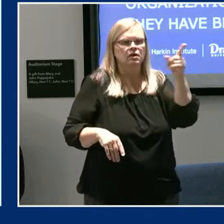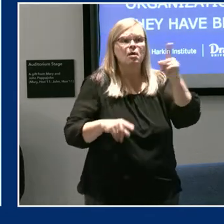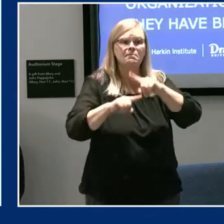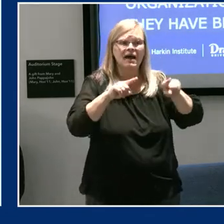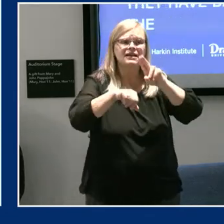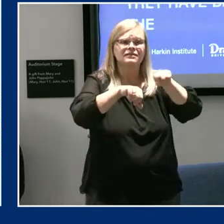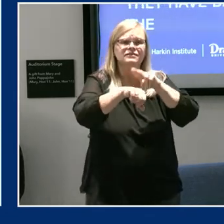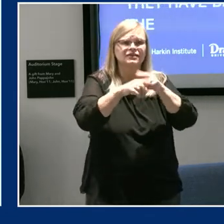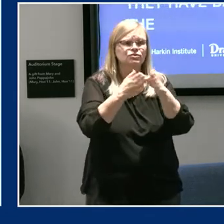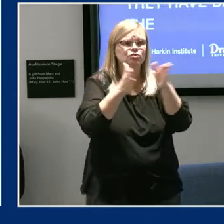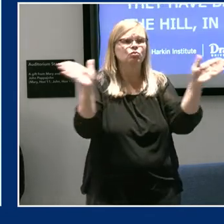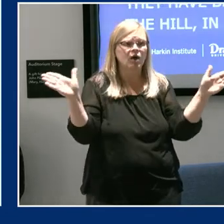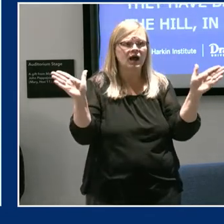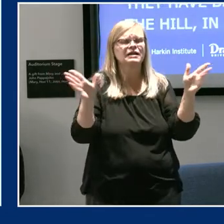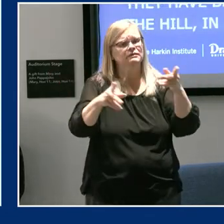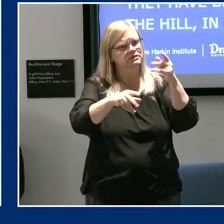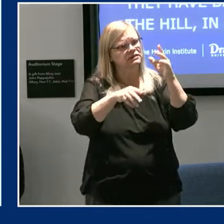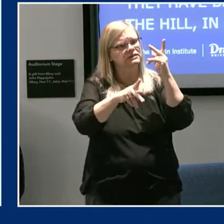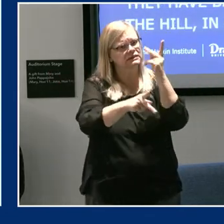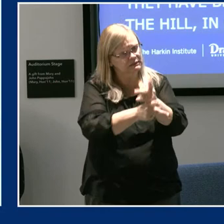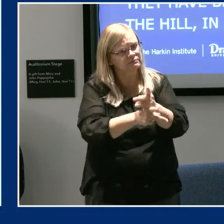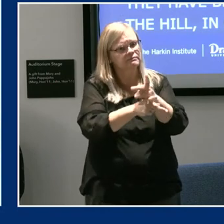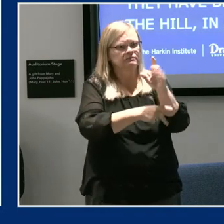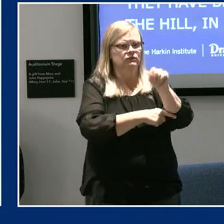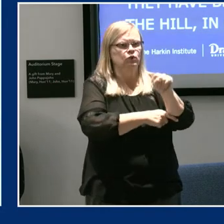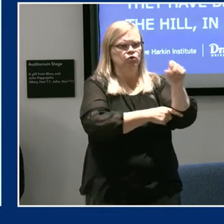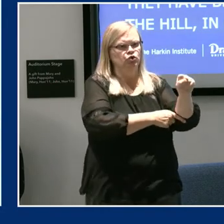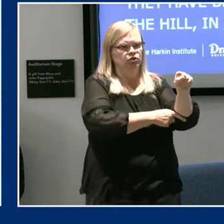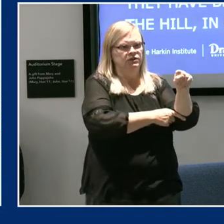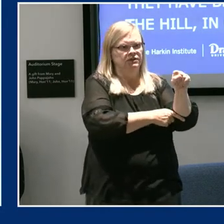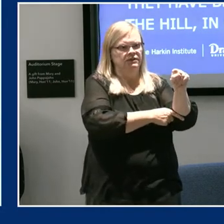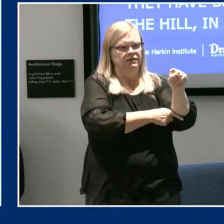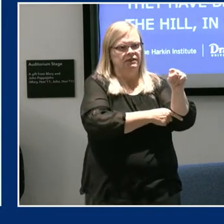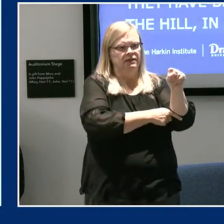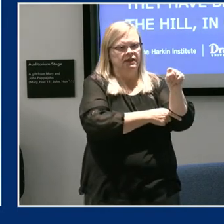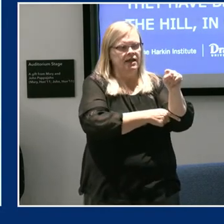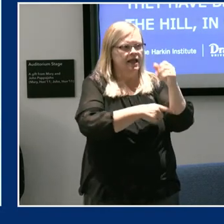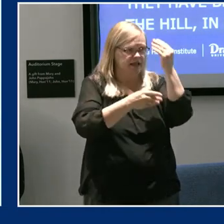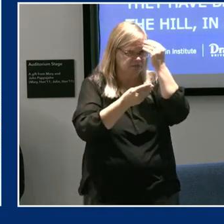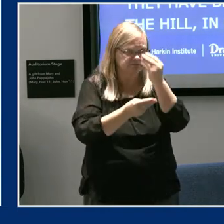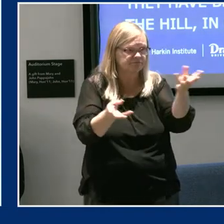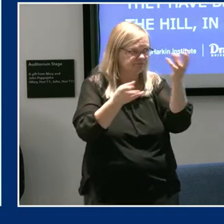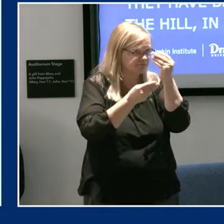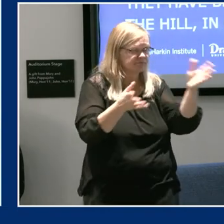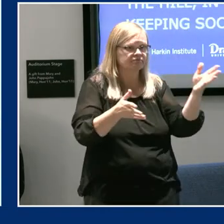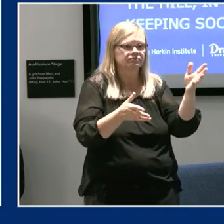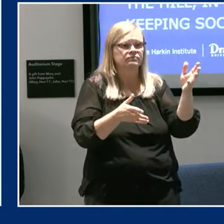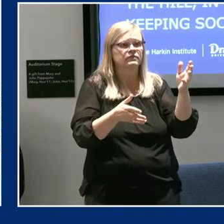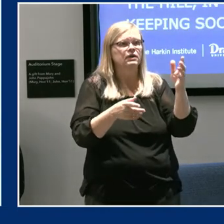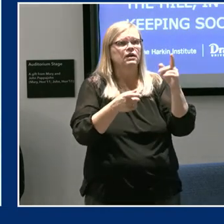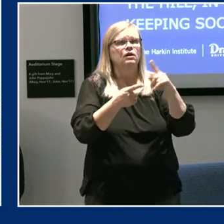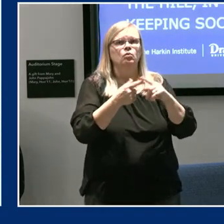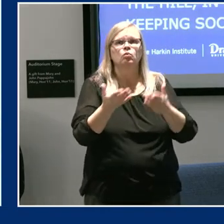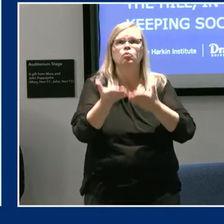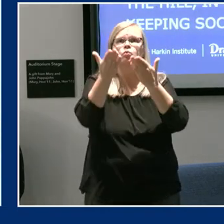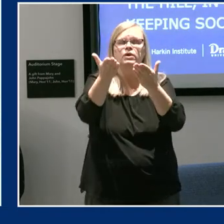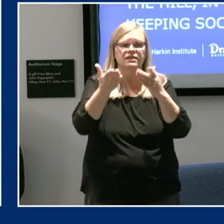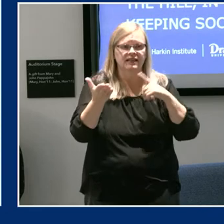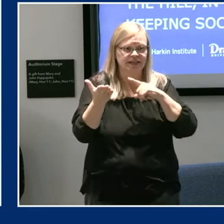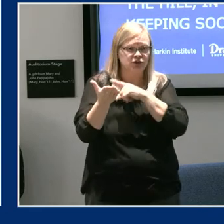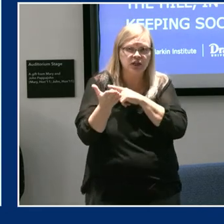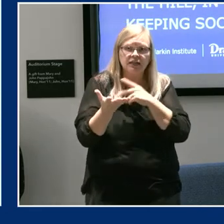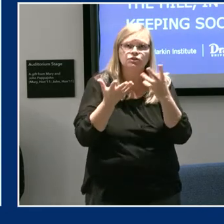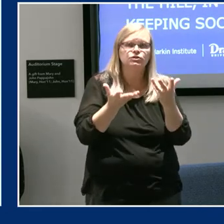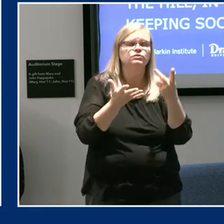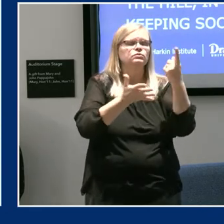nationally in keeping Social Security beneficiaries advised as to legislation, as to